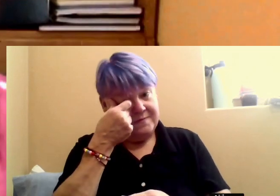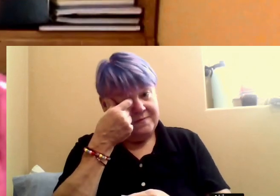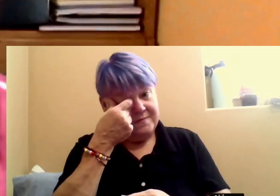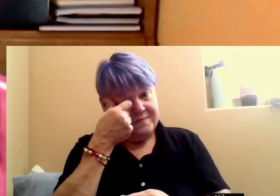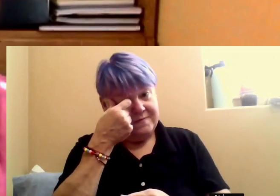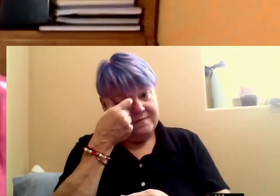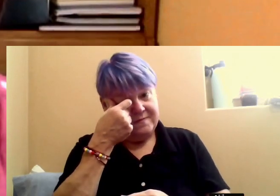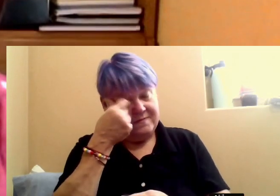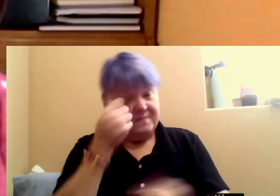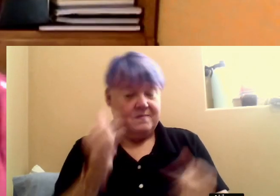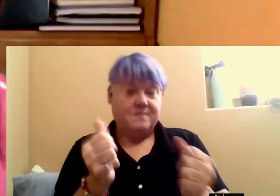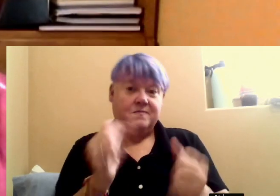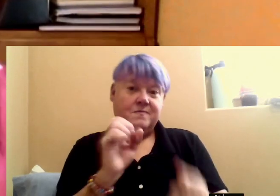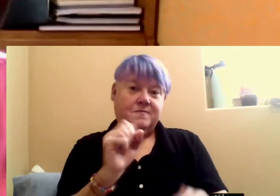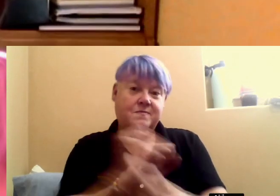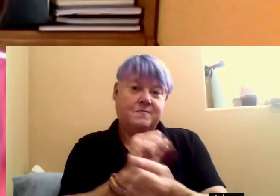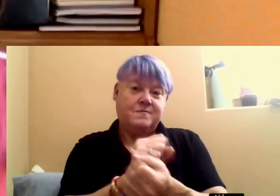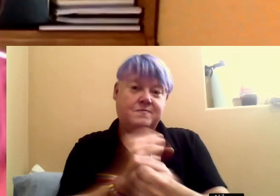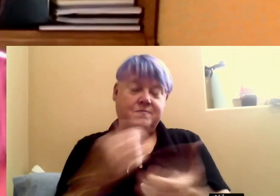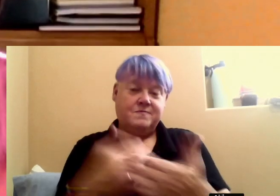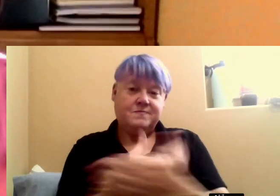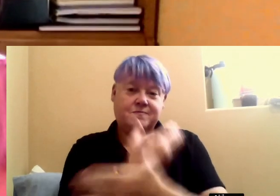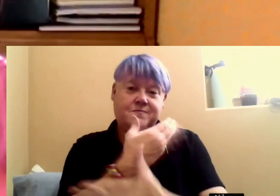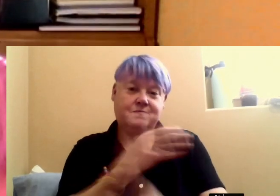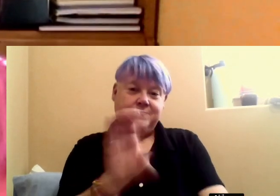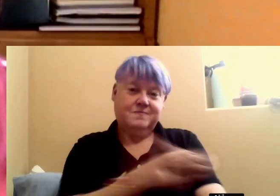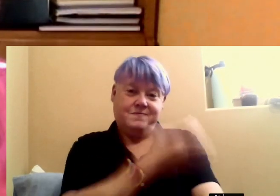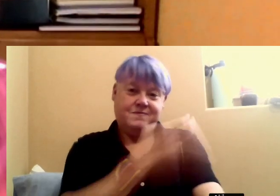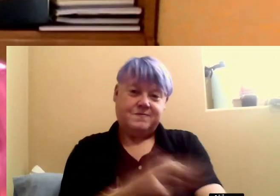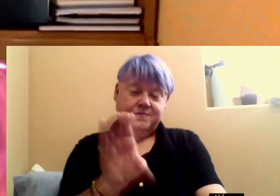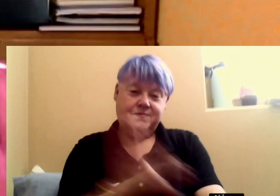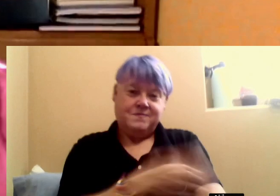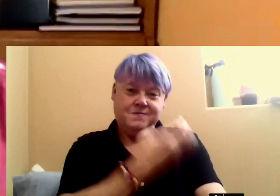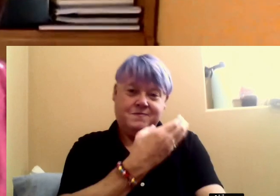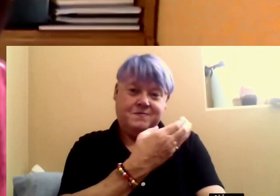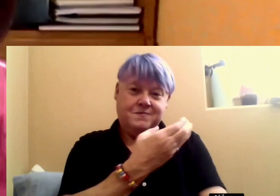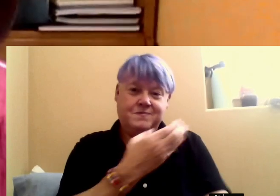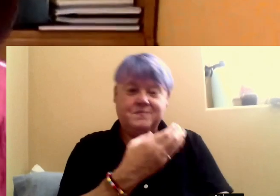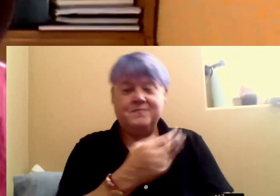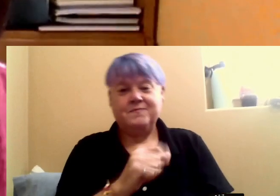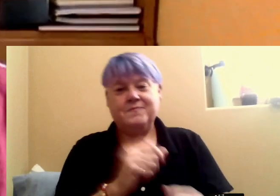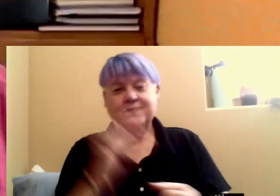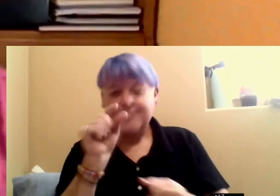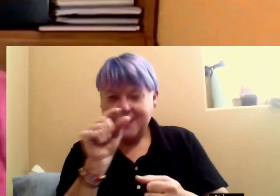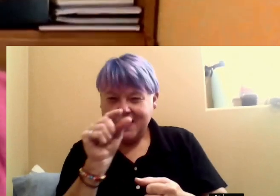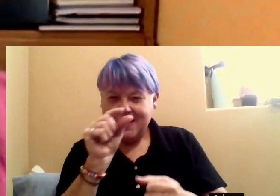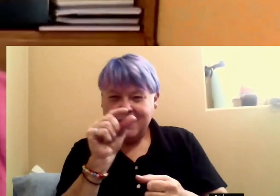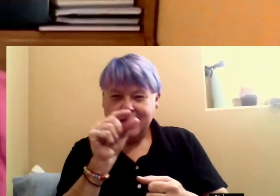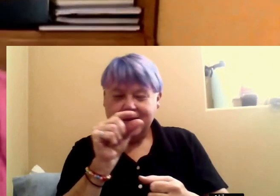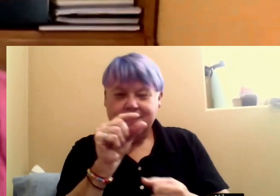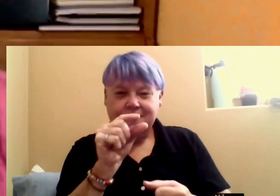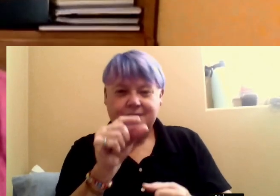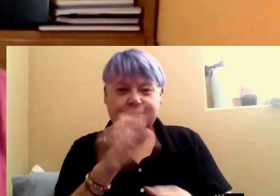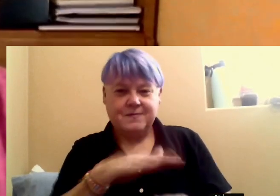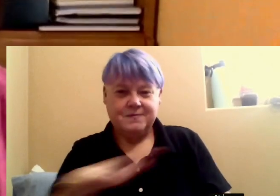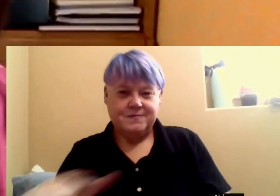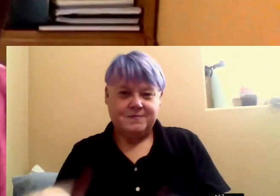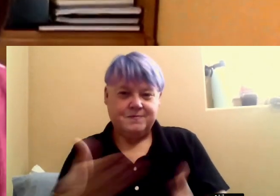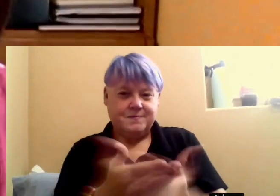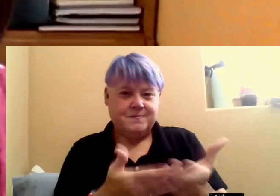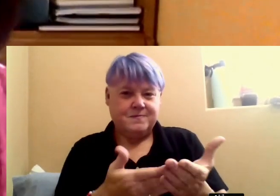new collaborations, and that just turns my crank entirely. Plus, there's a little children's theater piece that I'm working on with